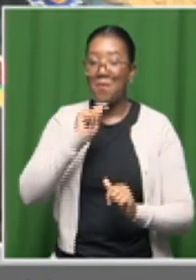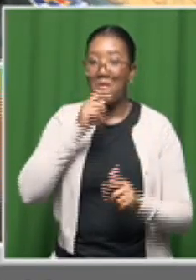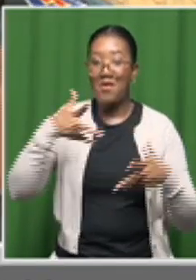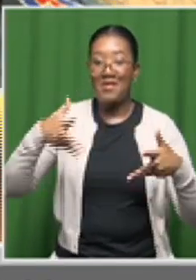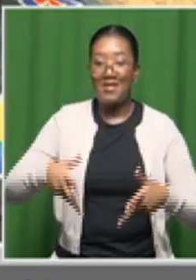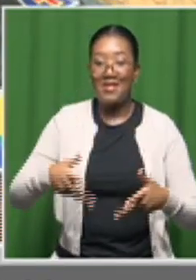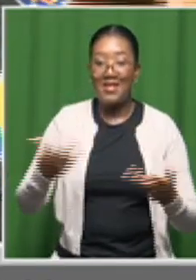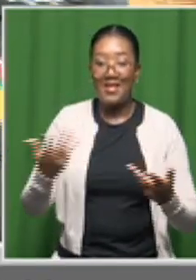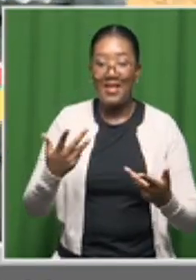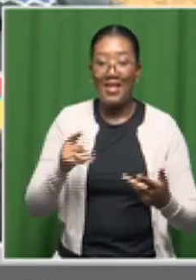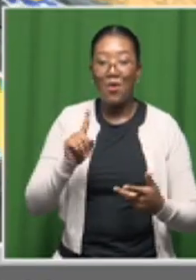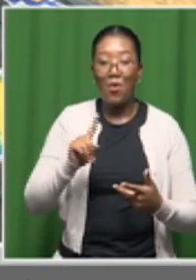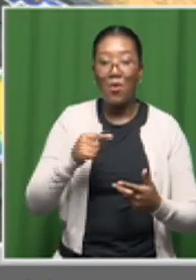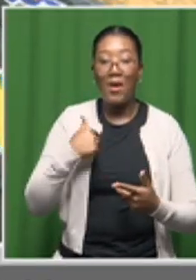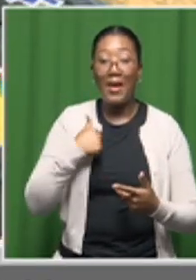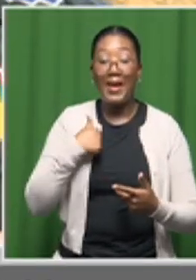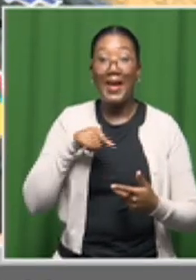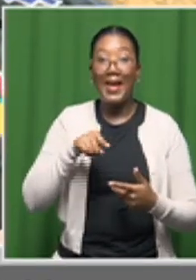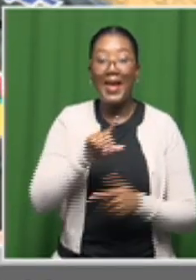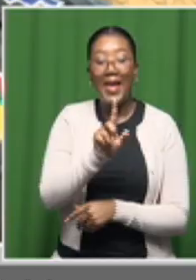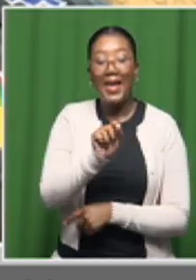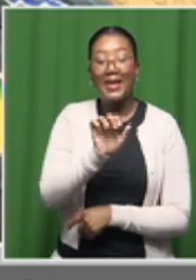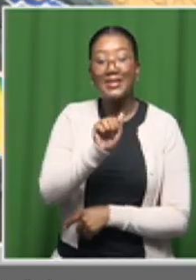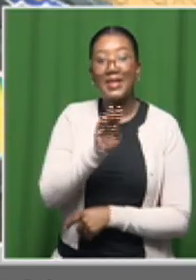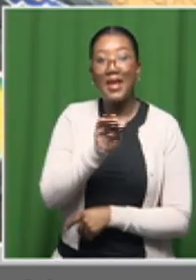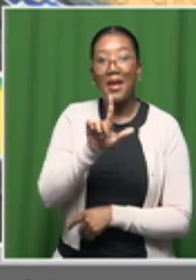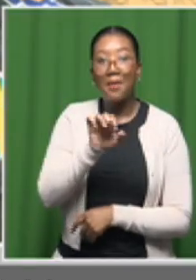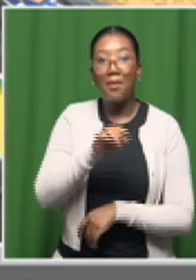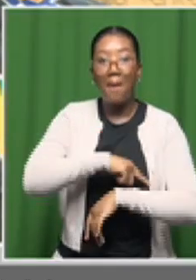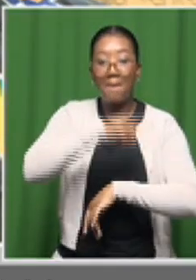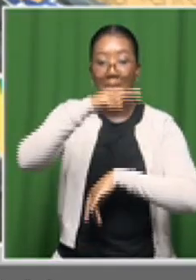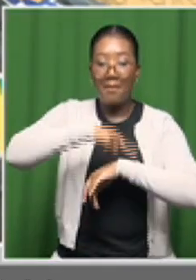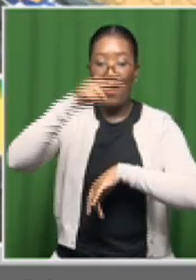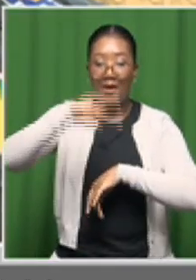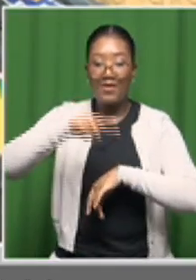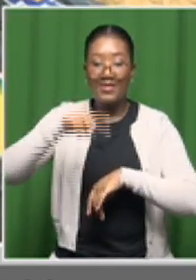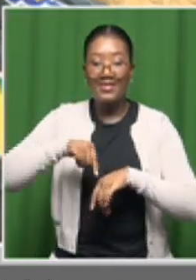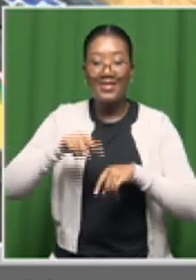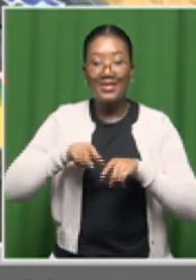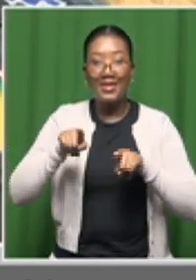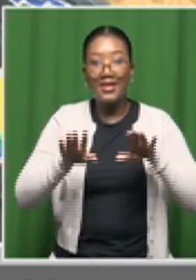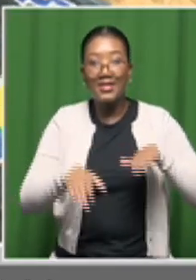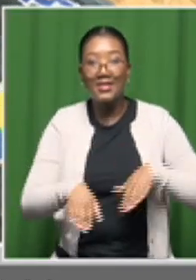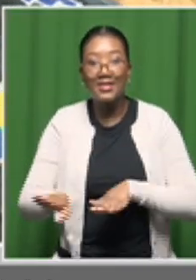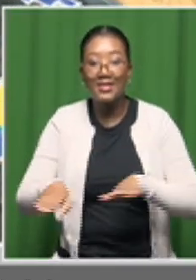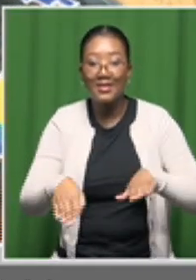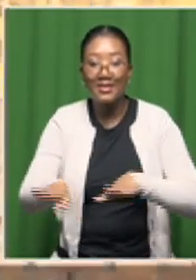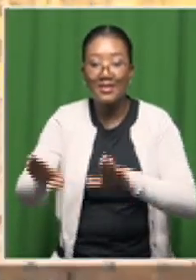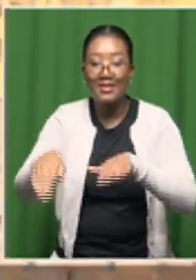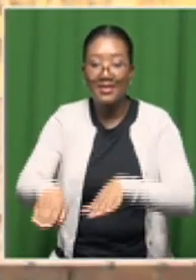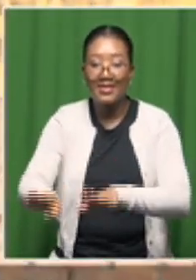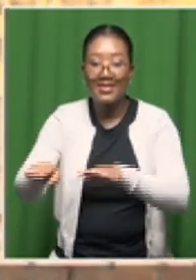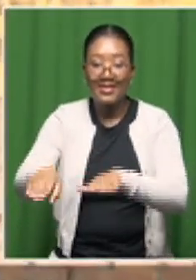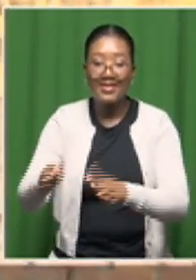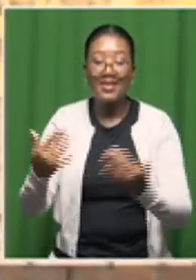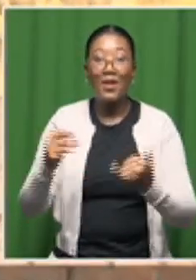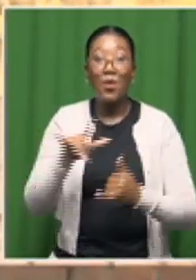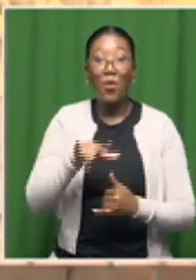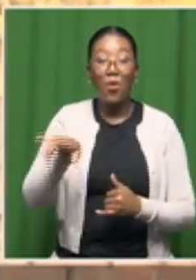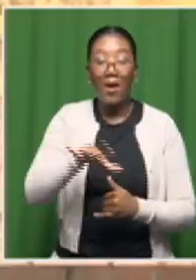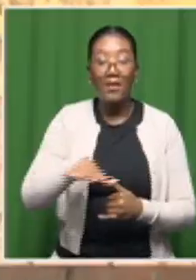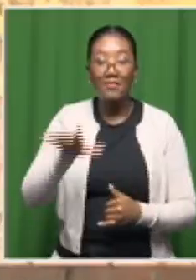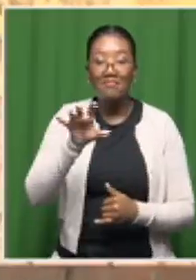Table Mountain and the sea. And we're very, very privileged to have the CEO of the Castle of Good Hope, Mr.